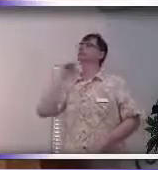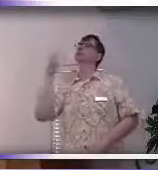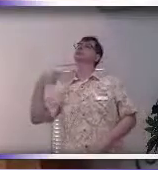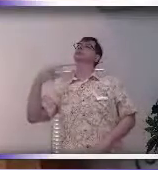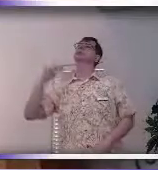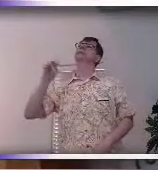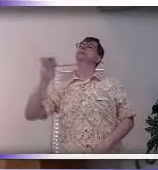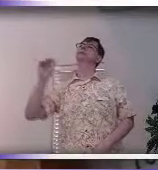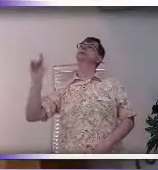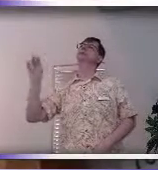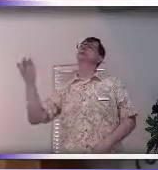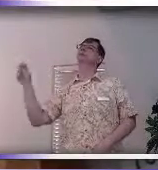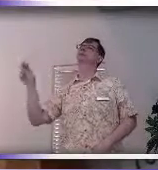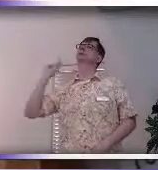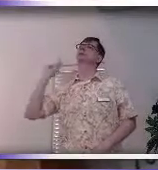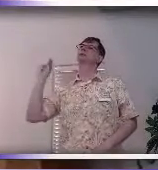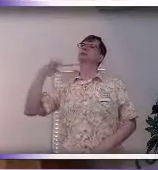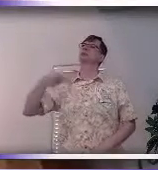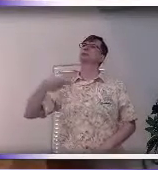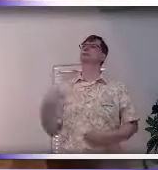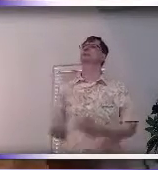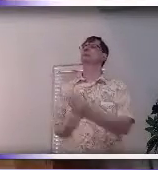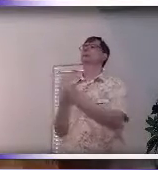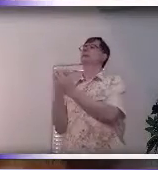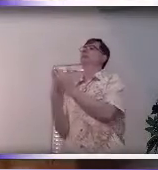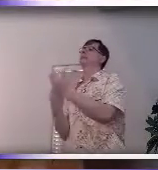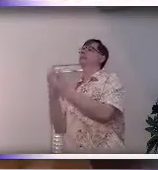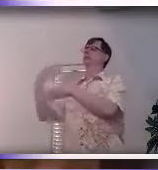Washington says, okay, burn the boats.